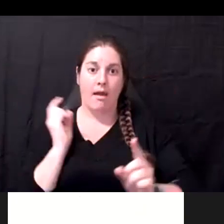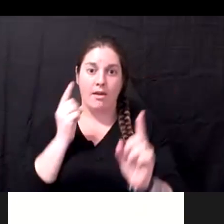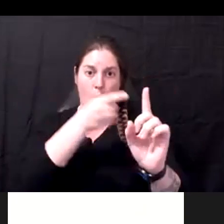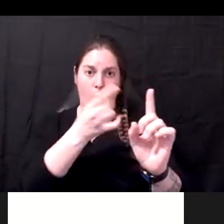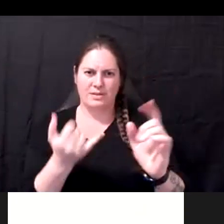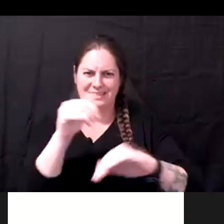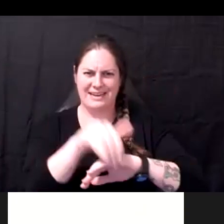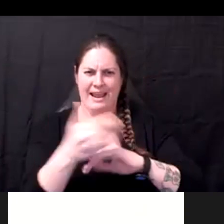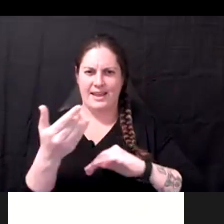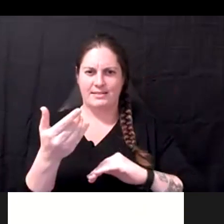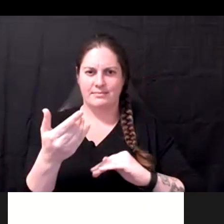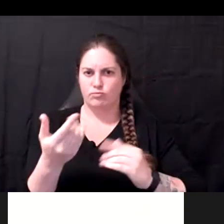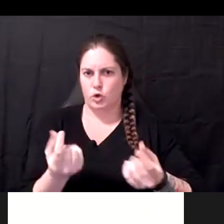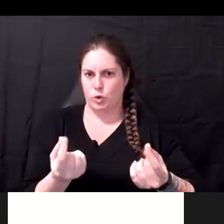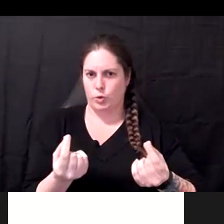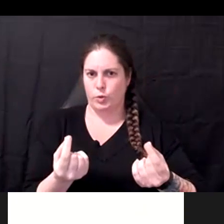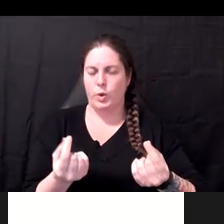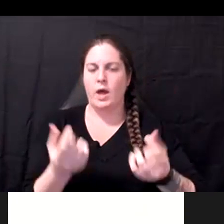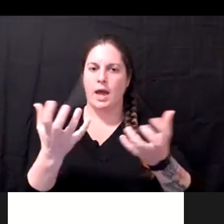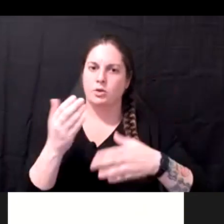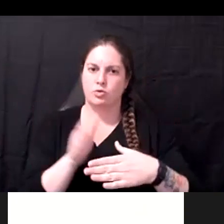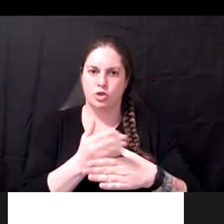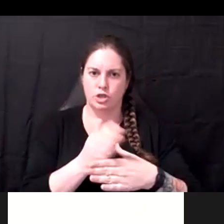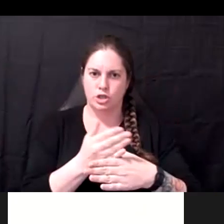to share with you the